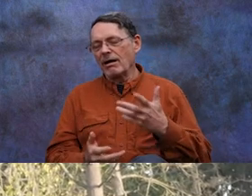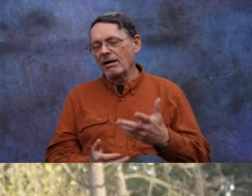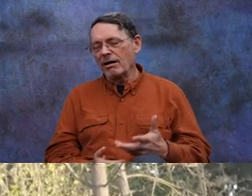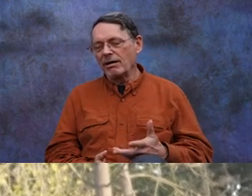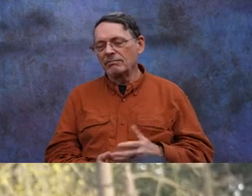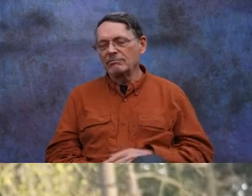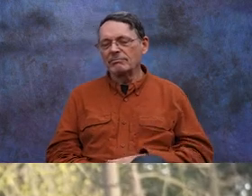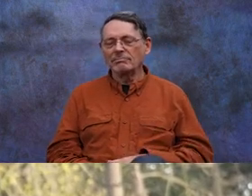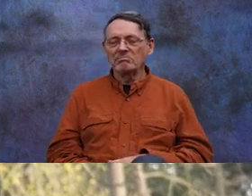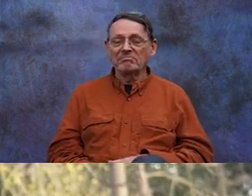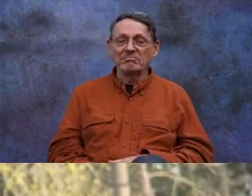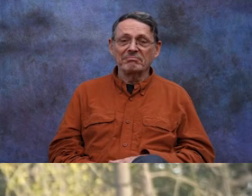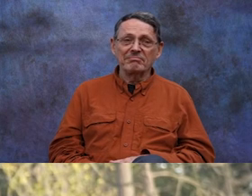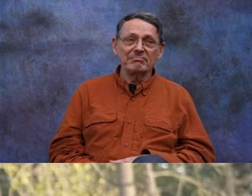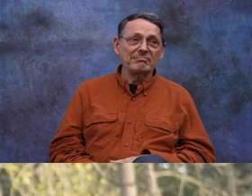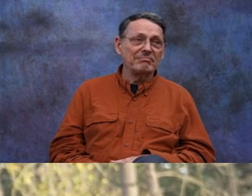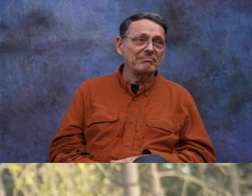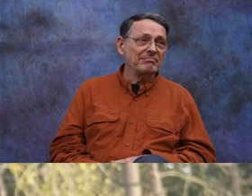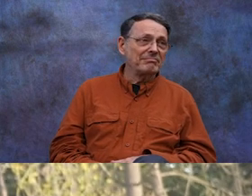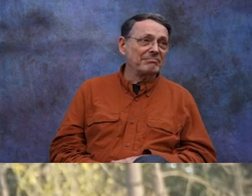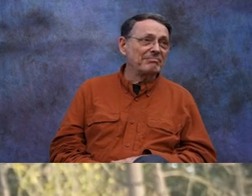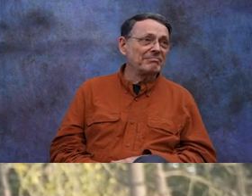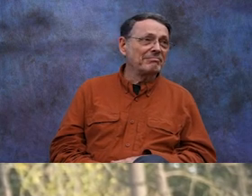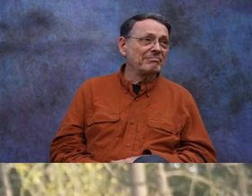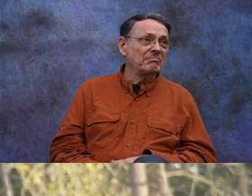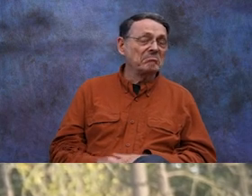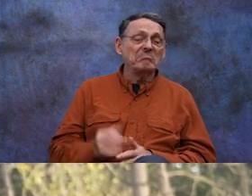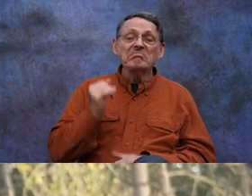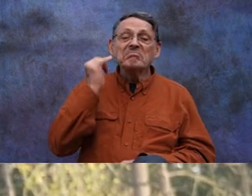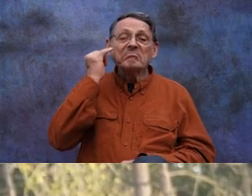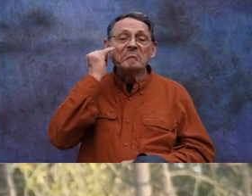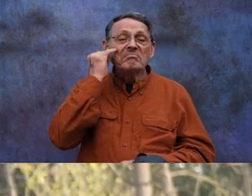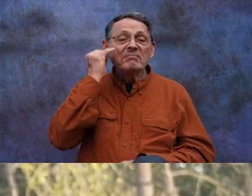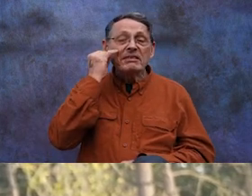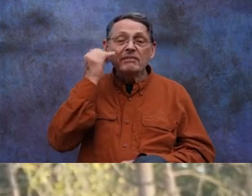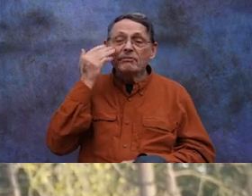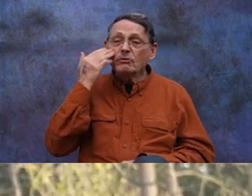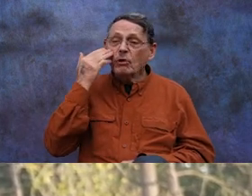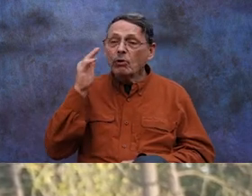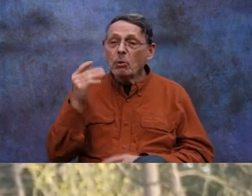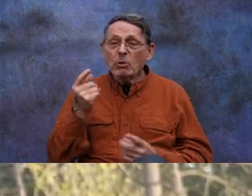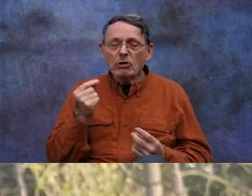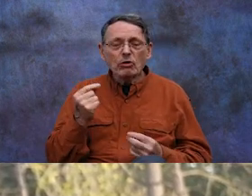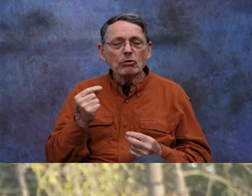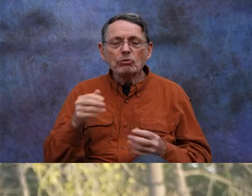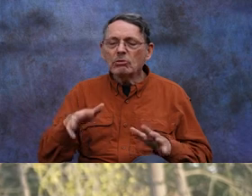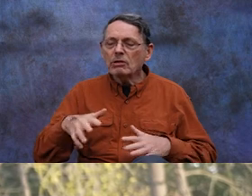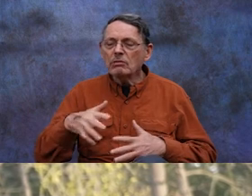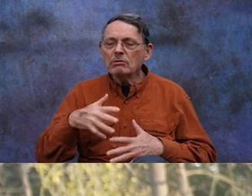If you're not sure what to do here, just take in a deep breath and let out a long sigh.